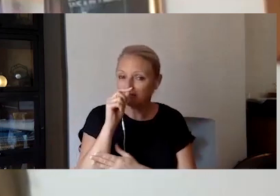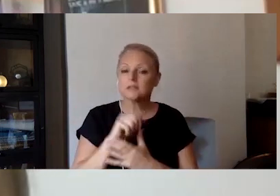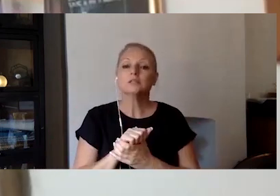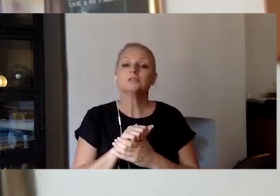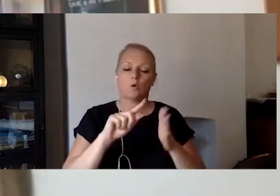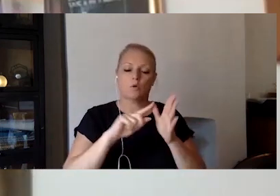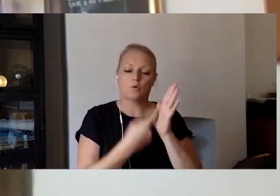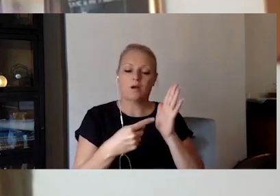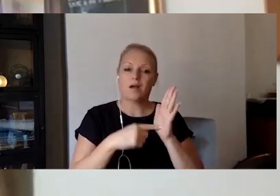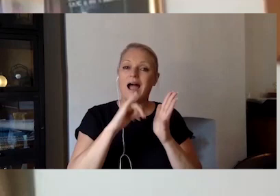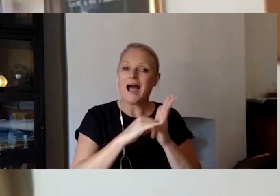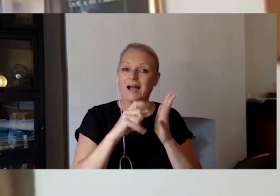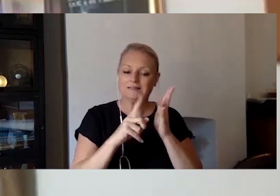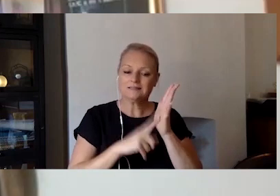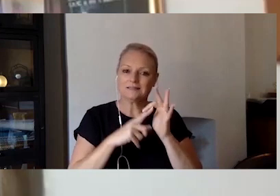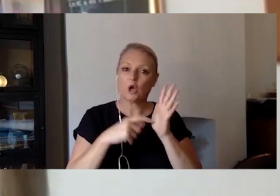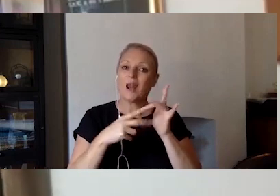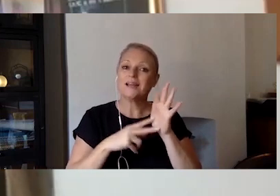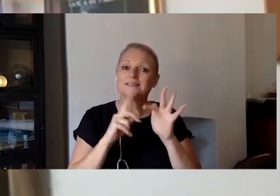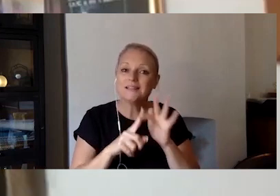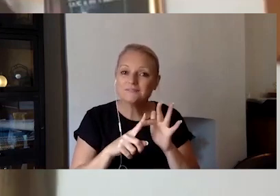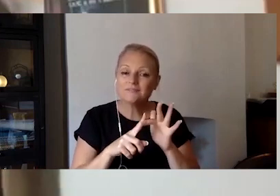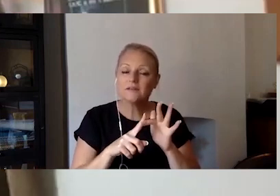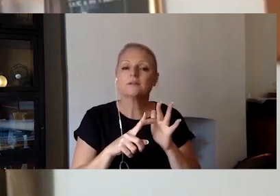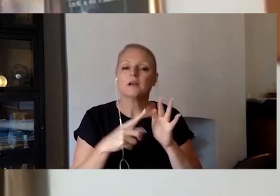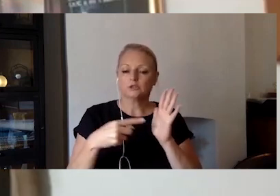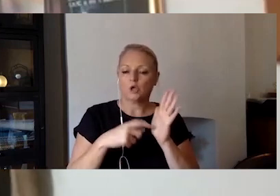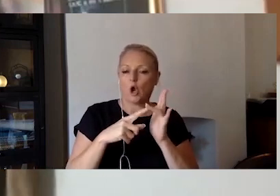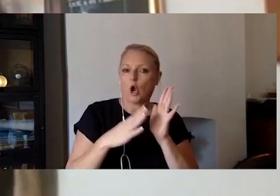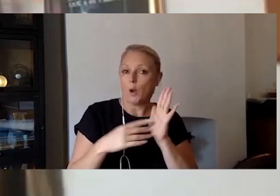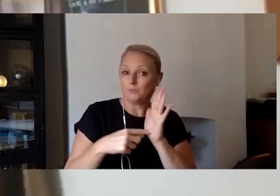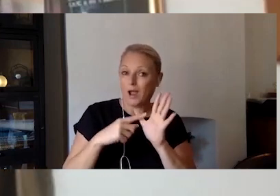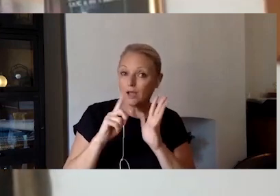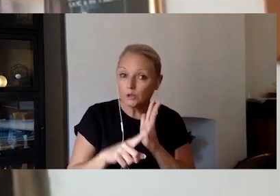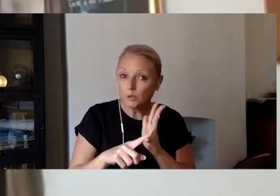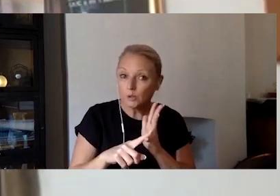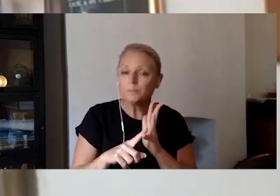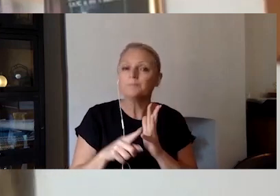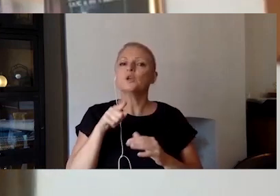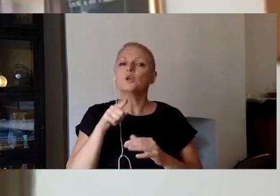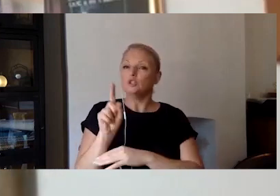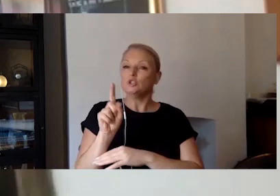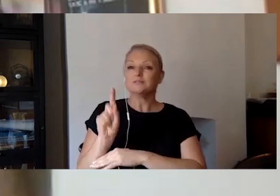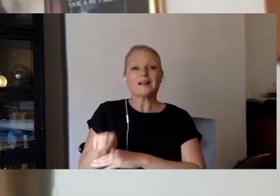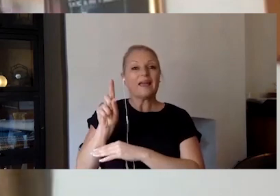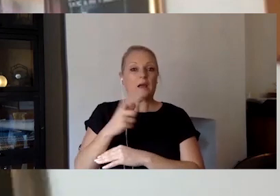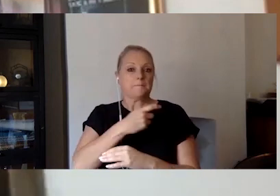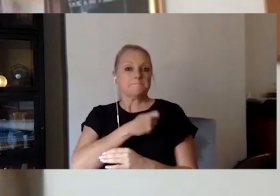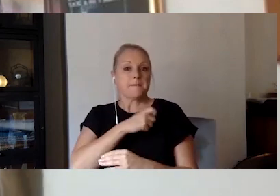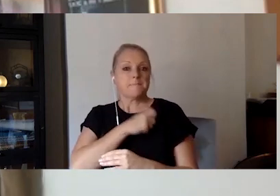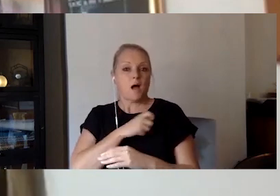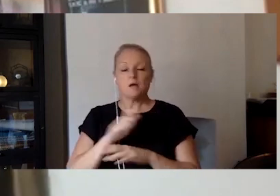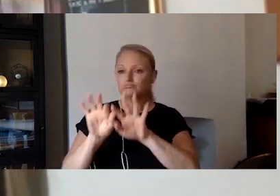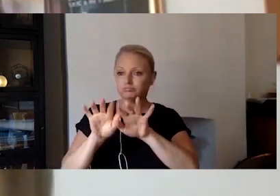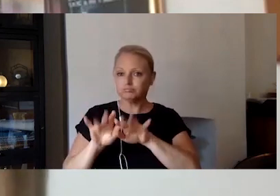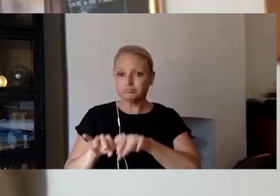artswellbeingcollective.com.au, and you can sign up to be a member, which is free. You can look at the resources, which are all there, ready to be